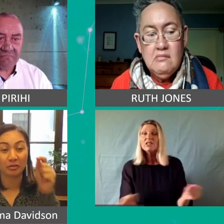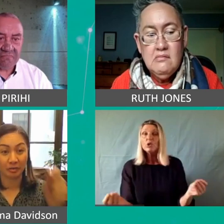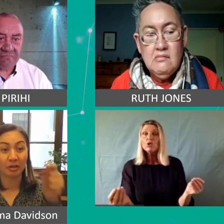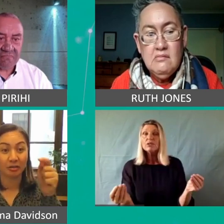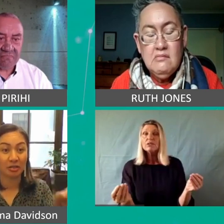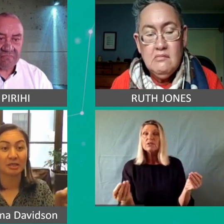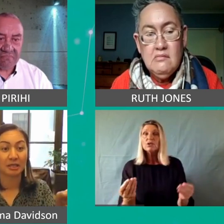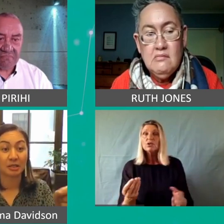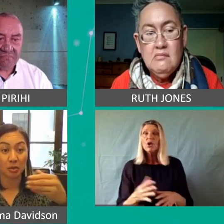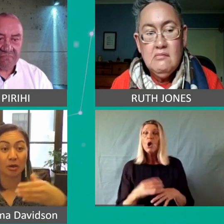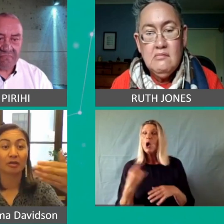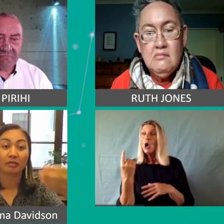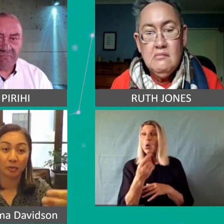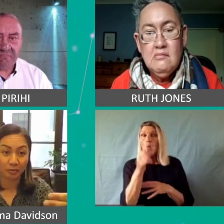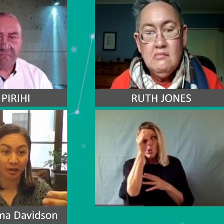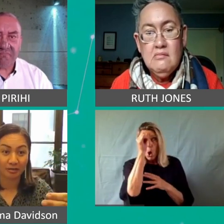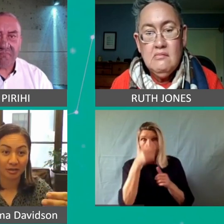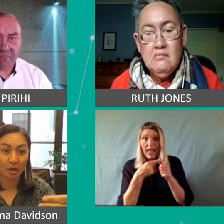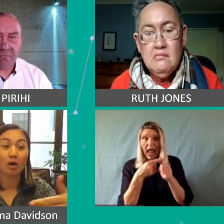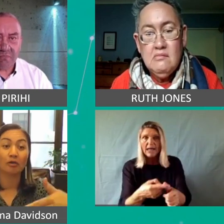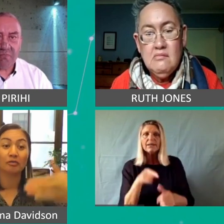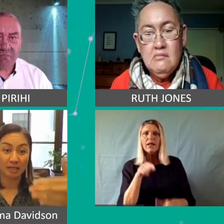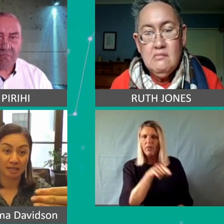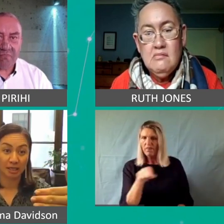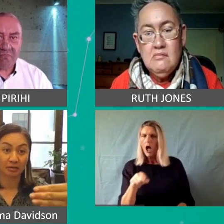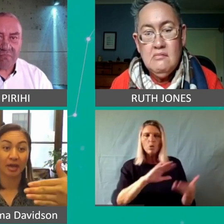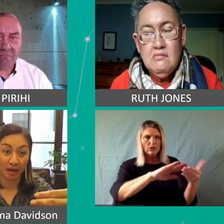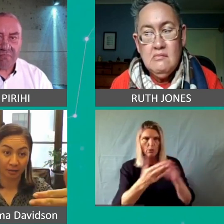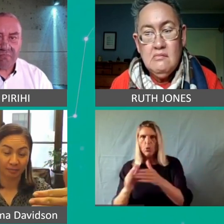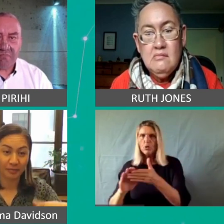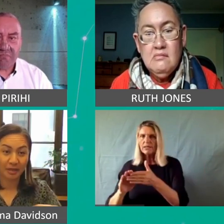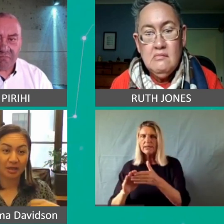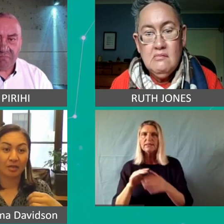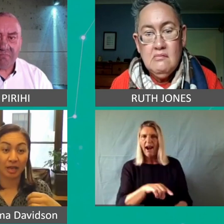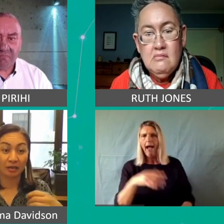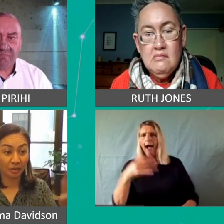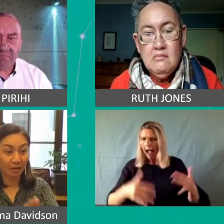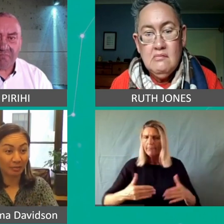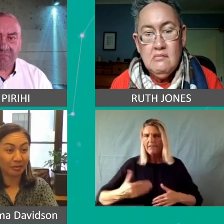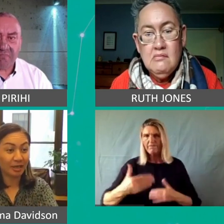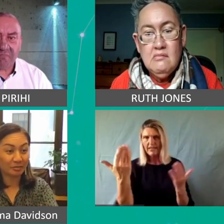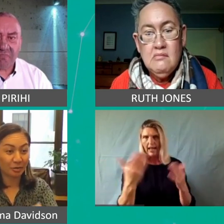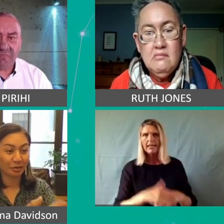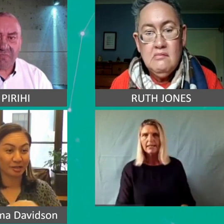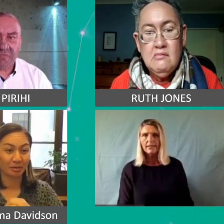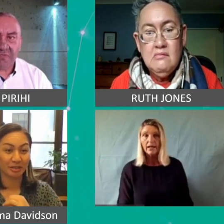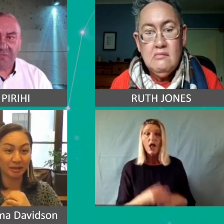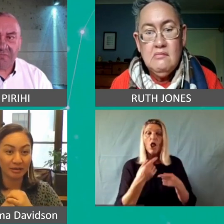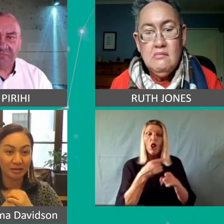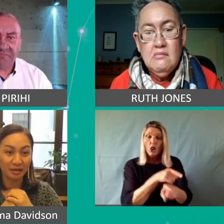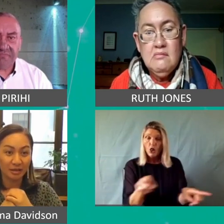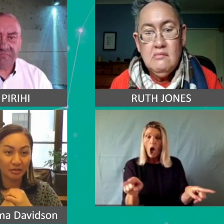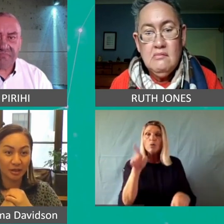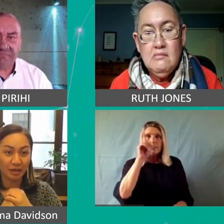with the very communities who are at the forefront of facing the harm, that the people, as Ruth has pointed